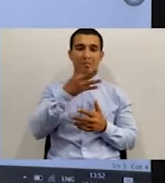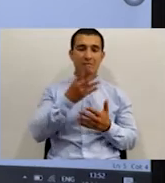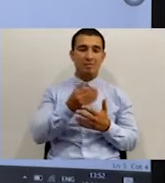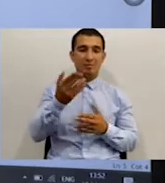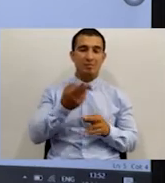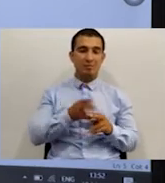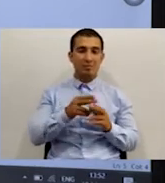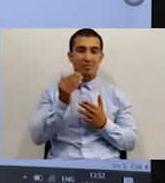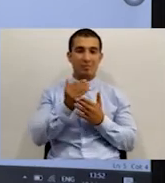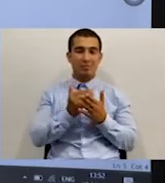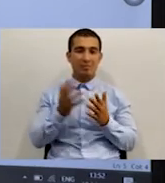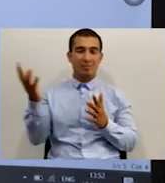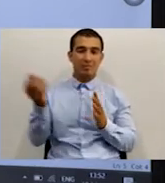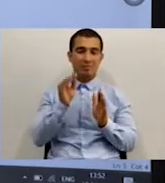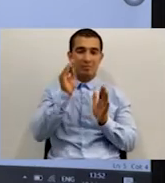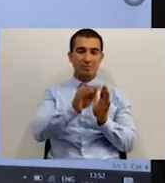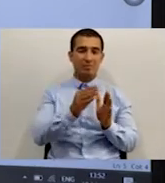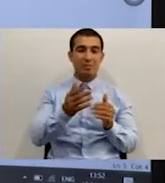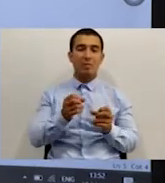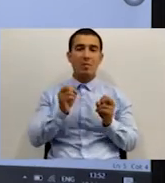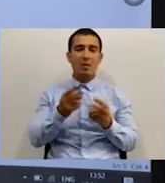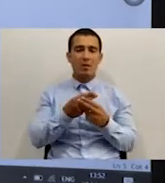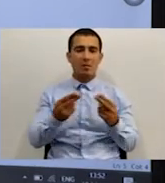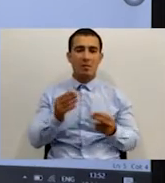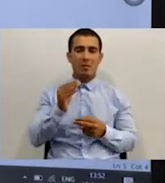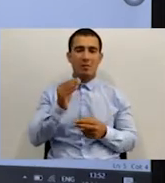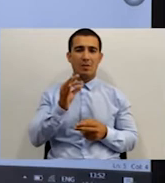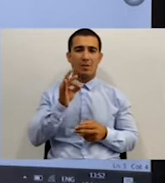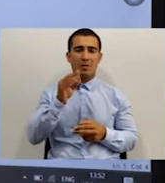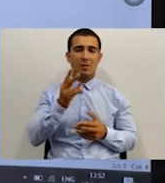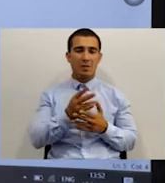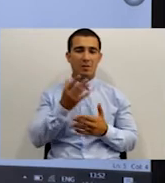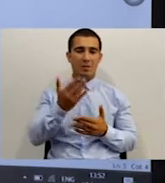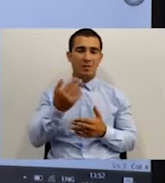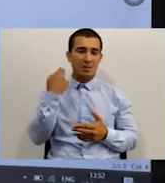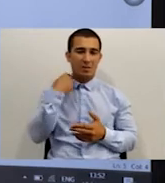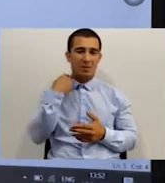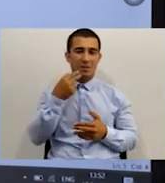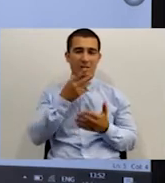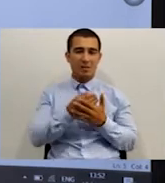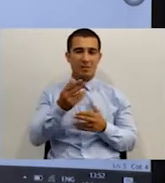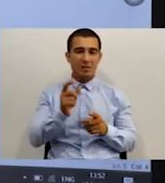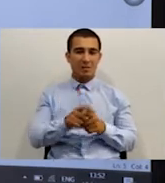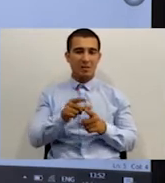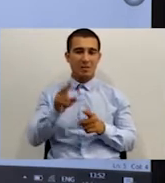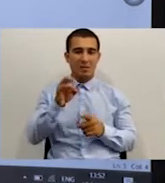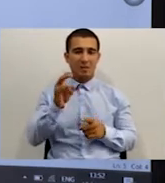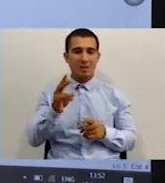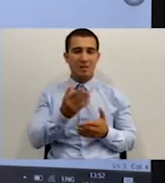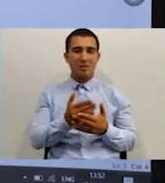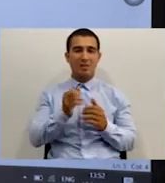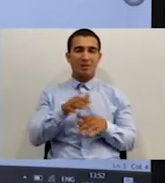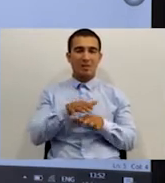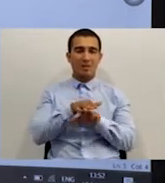turtli kutubxonasini dasturimga chaqirib oldim. Bu qanday amalga oshdi? From ingliz tilidan tarjima qilsak dan degani,